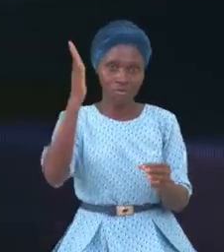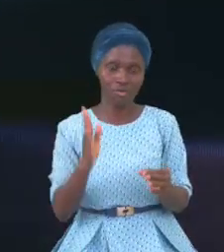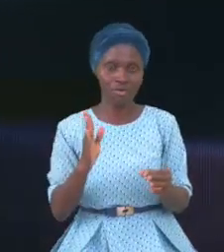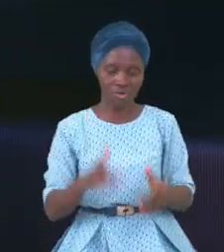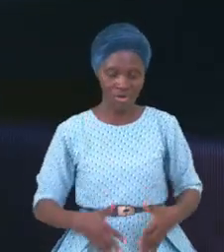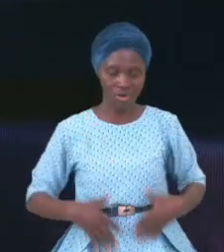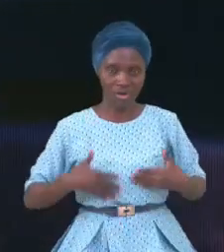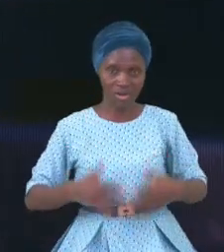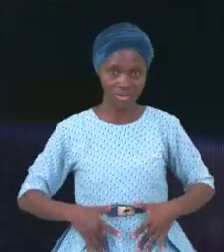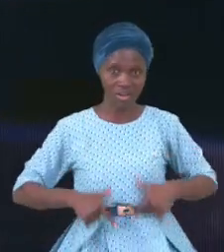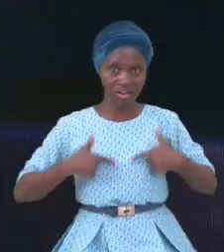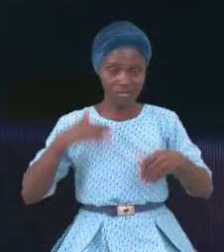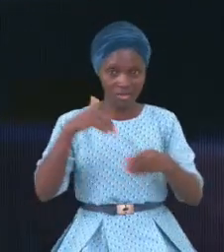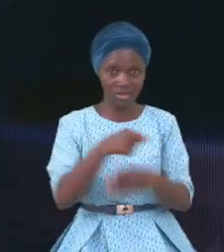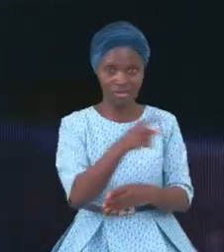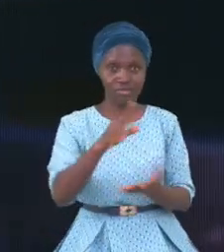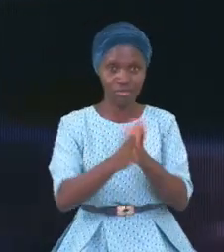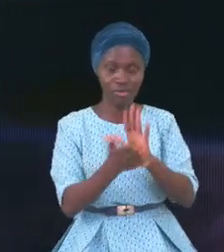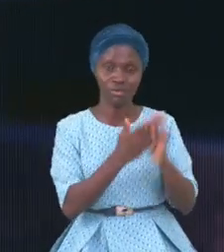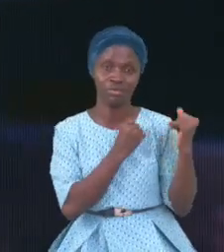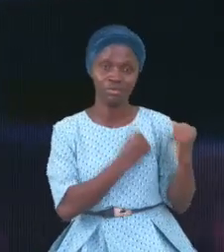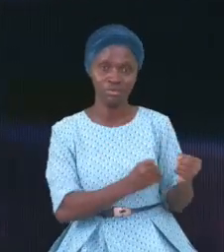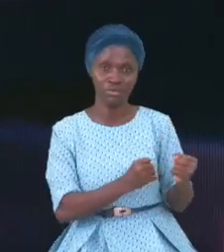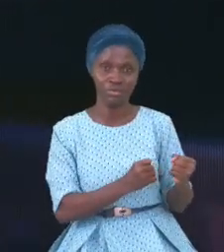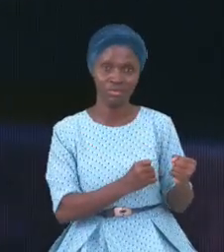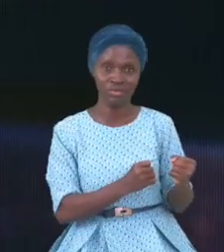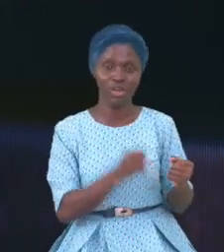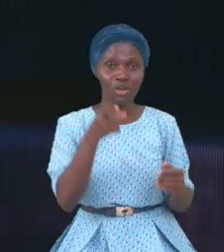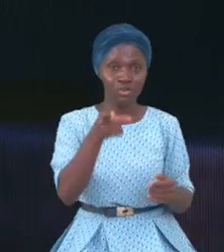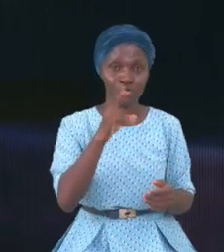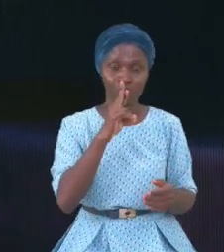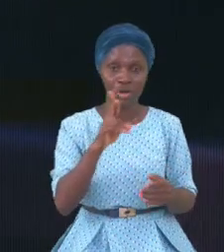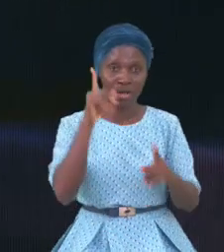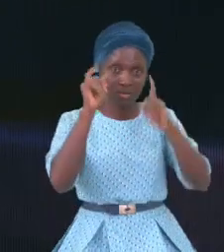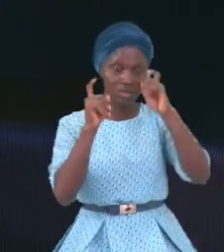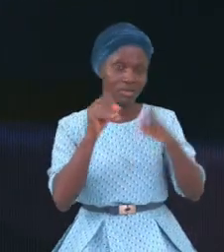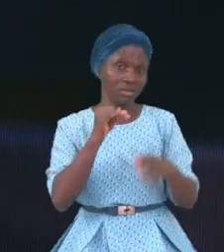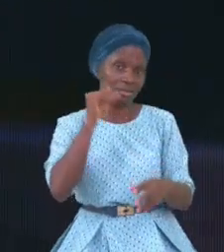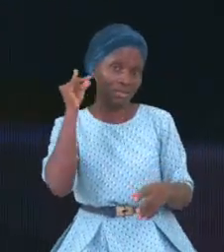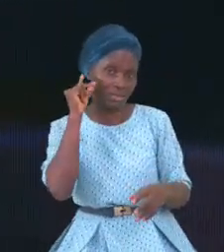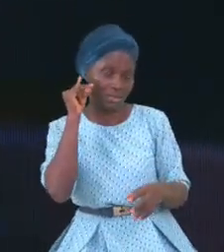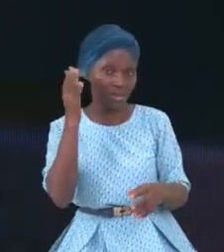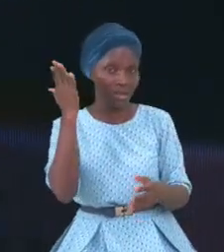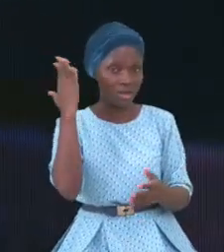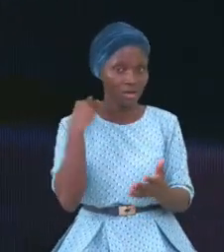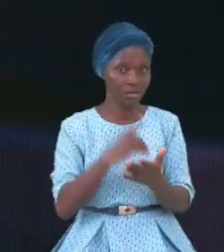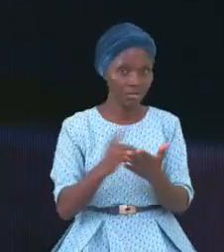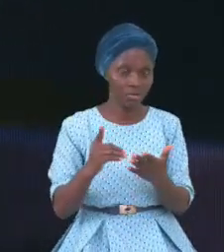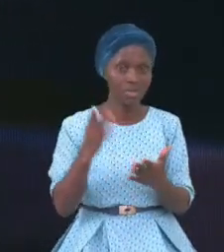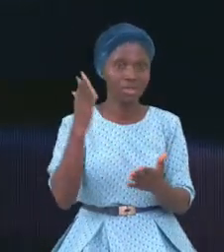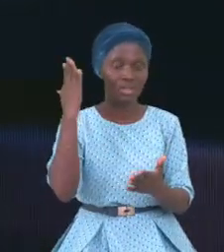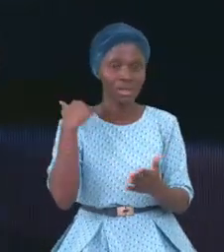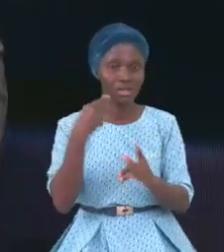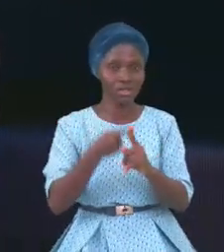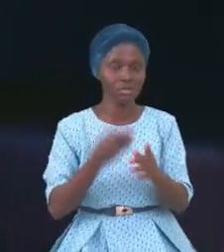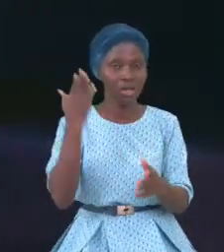courageous. After all, you were tested yesterday, last week, last month, last year, and